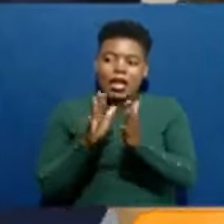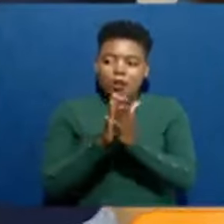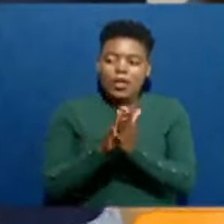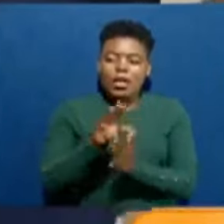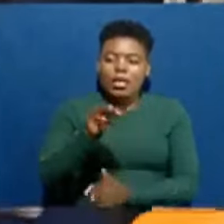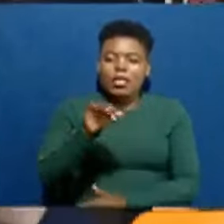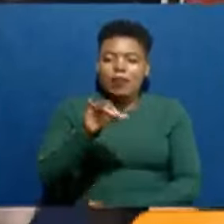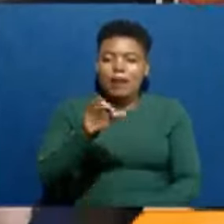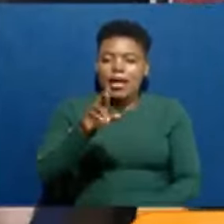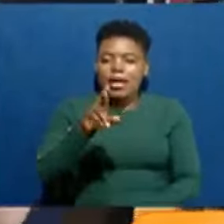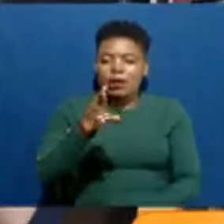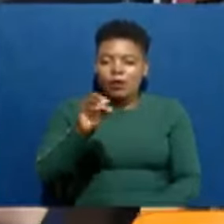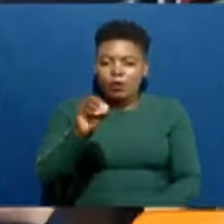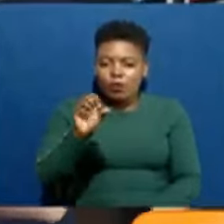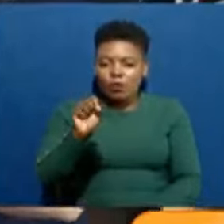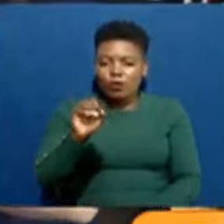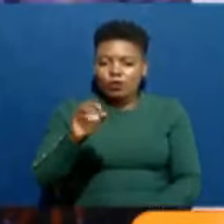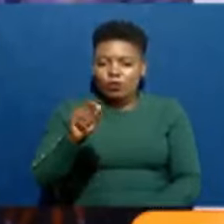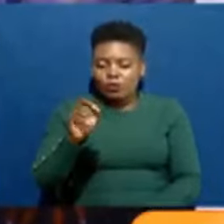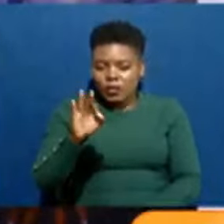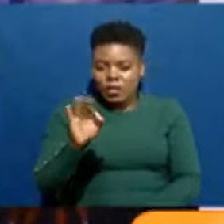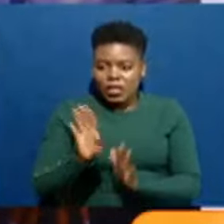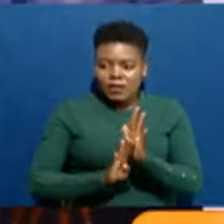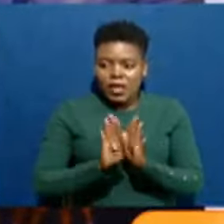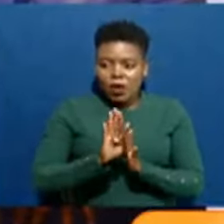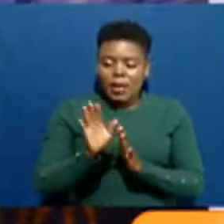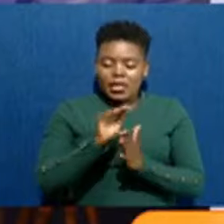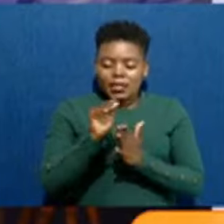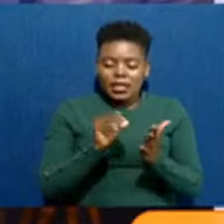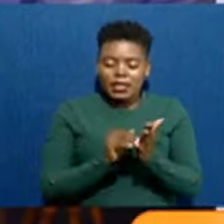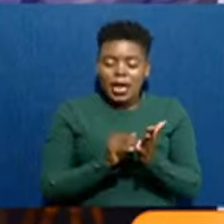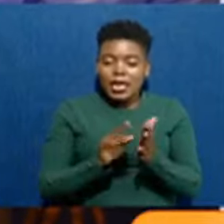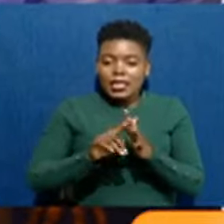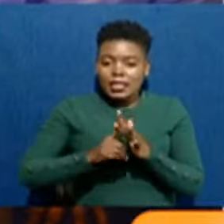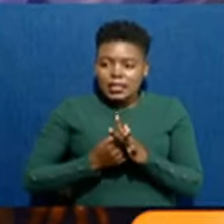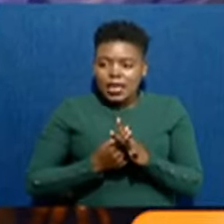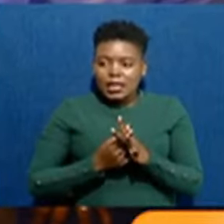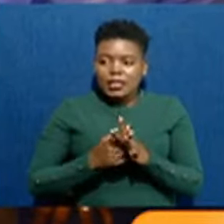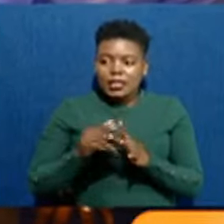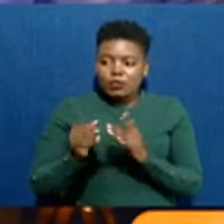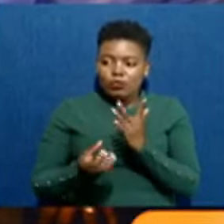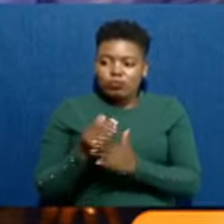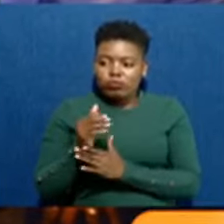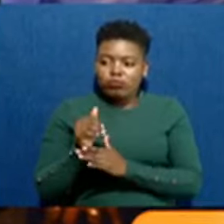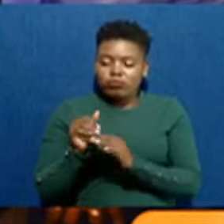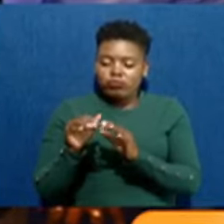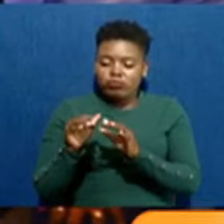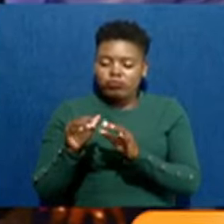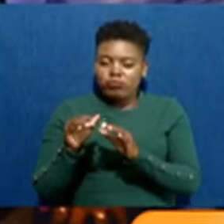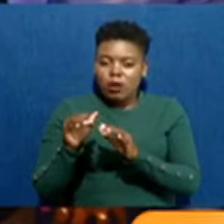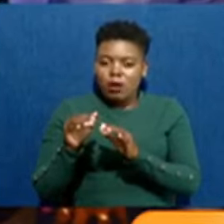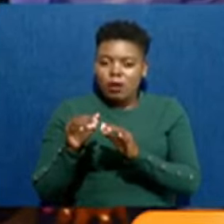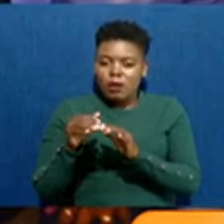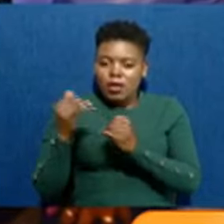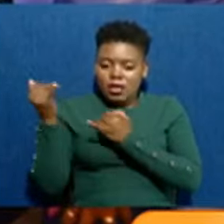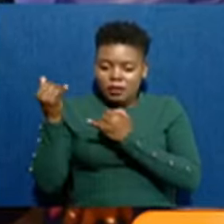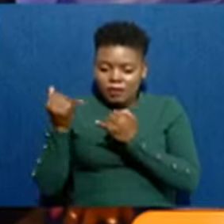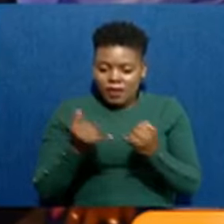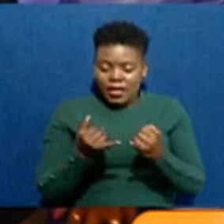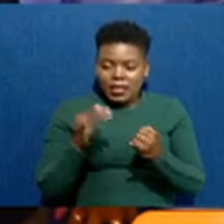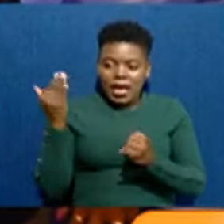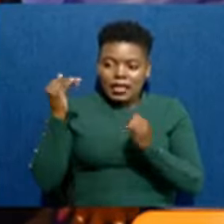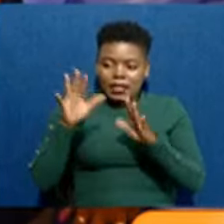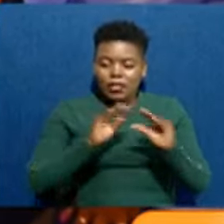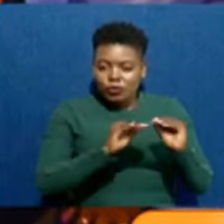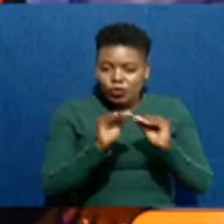Africa Development Center. The center has kicked off the second upskilling cohort, which will empower the lecturers to keep in step